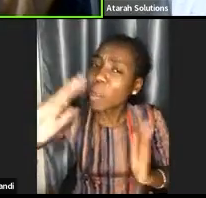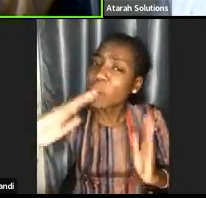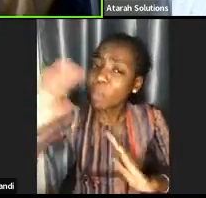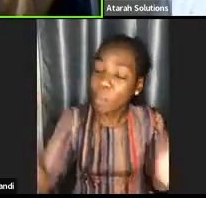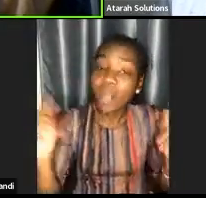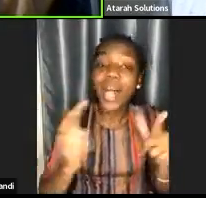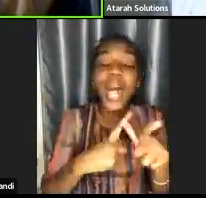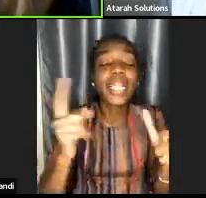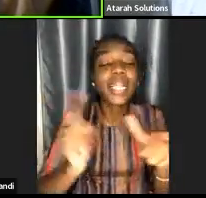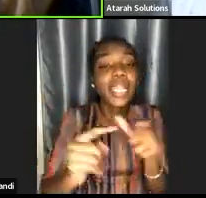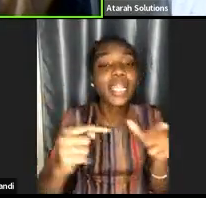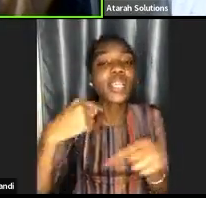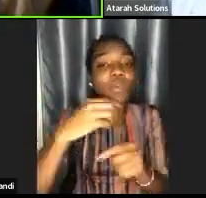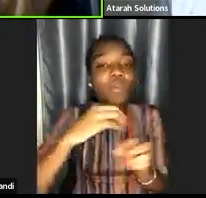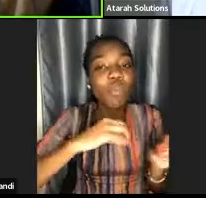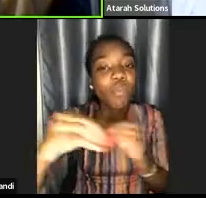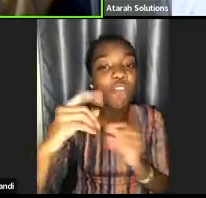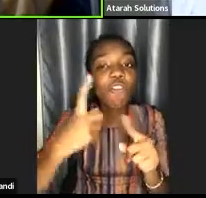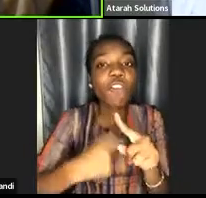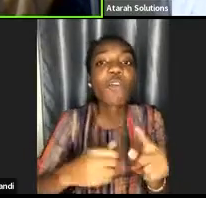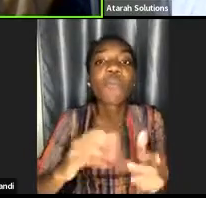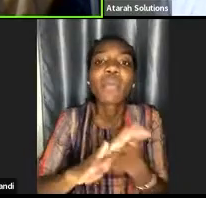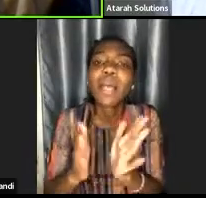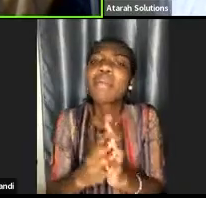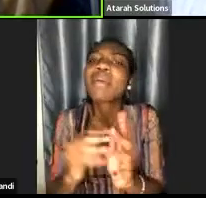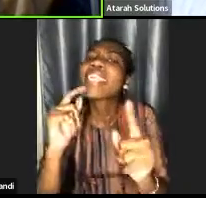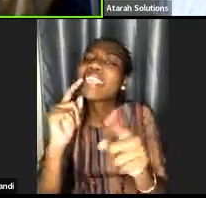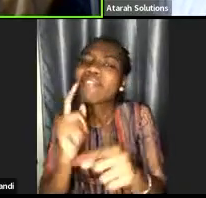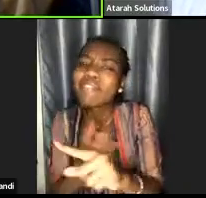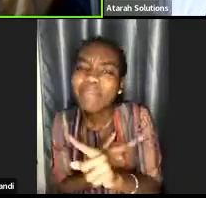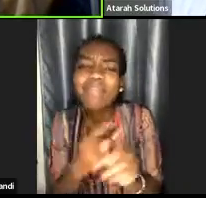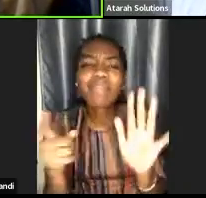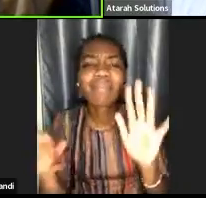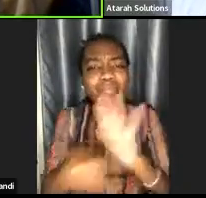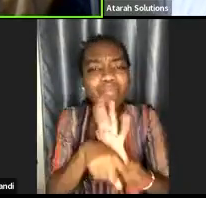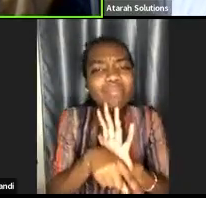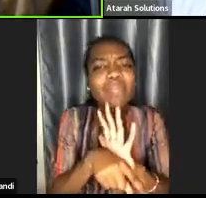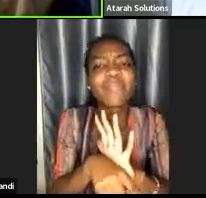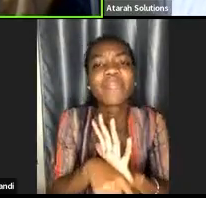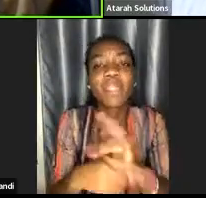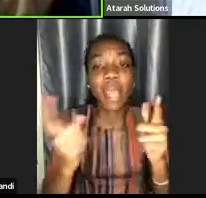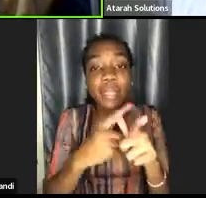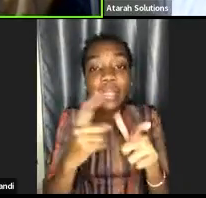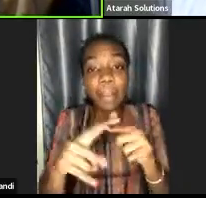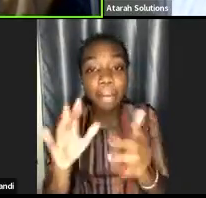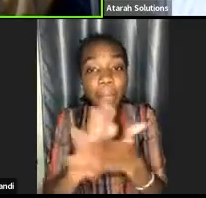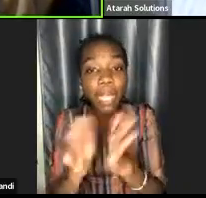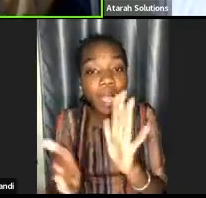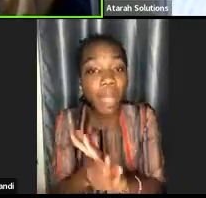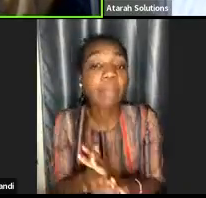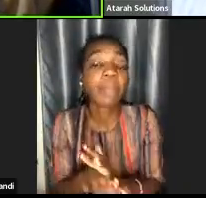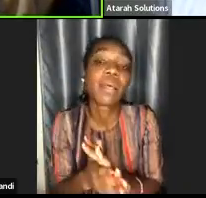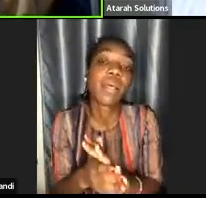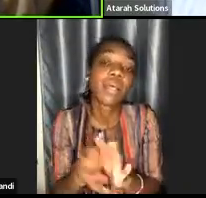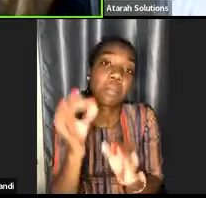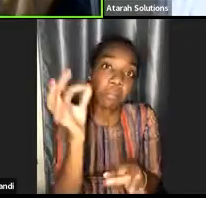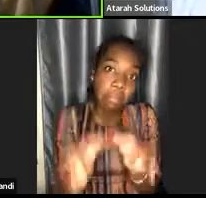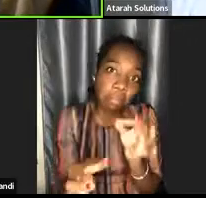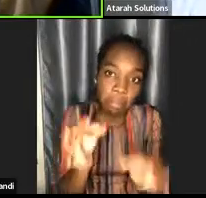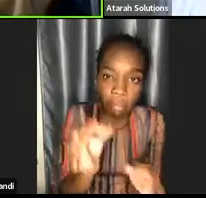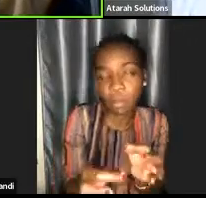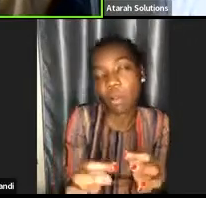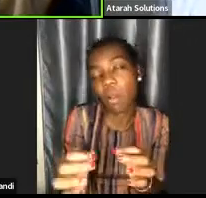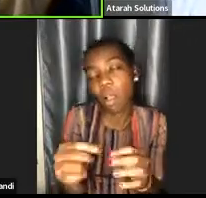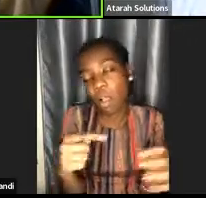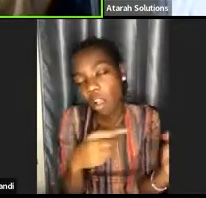from being differences, goes on to become disputes, conflicts,